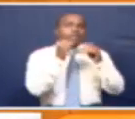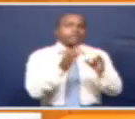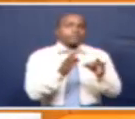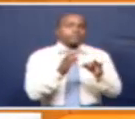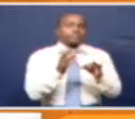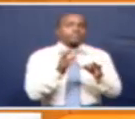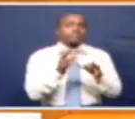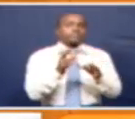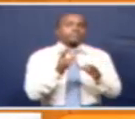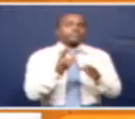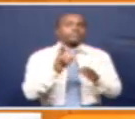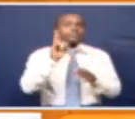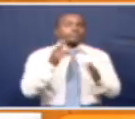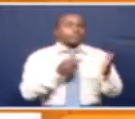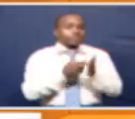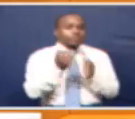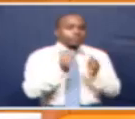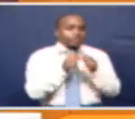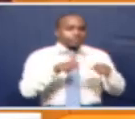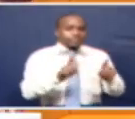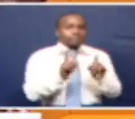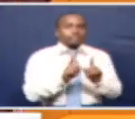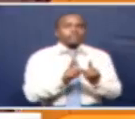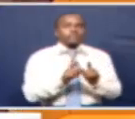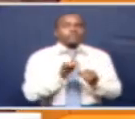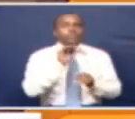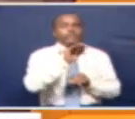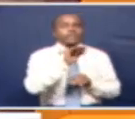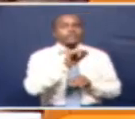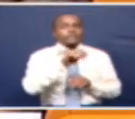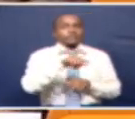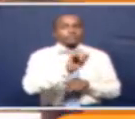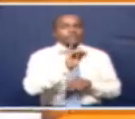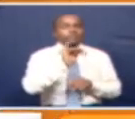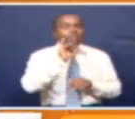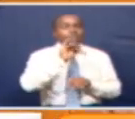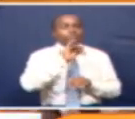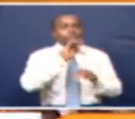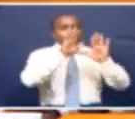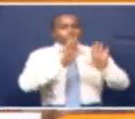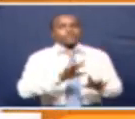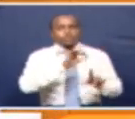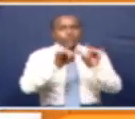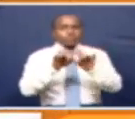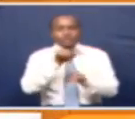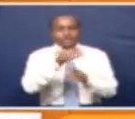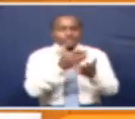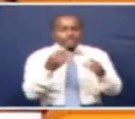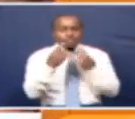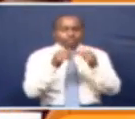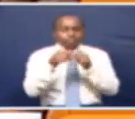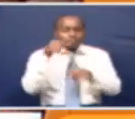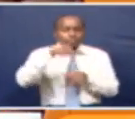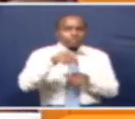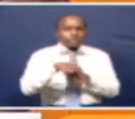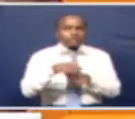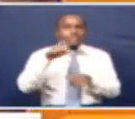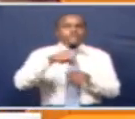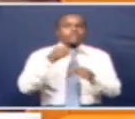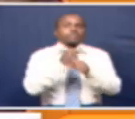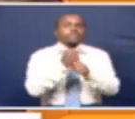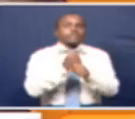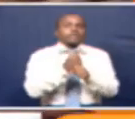was honest with himself, he would ask himself fundamental questions. These things he's talking about today, he should have done them